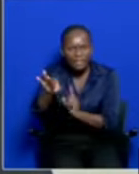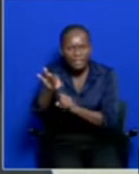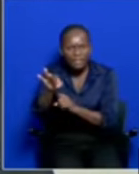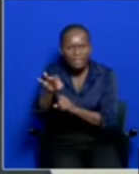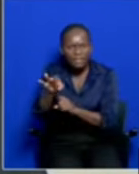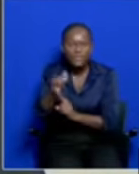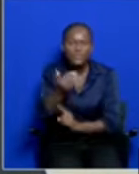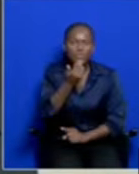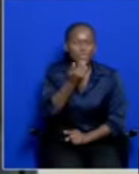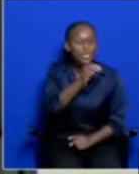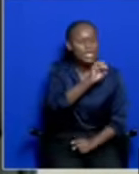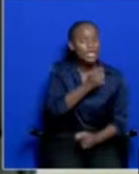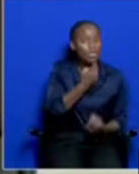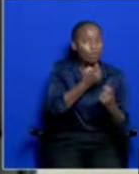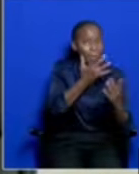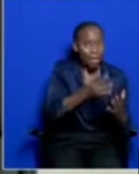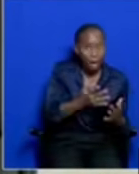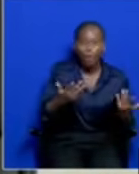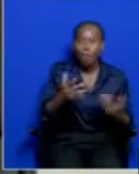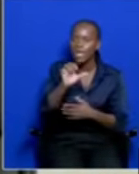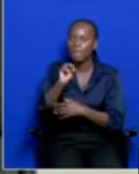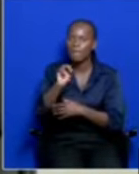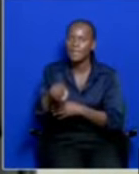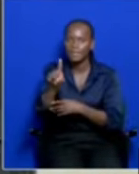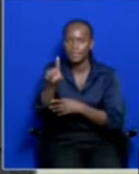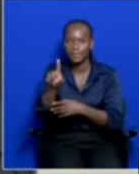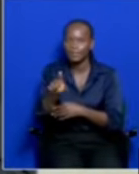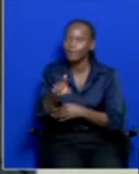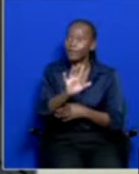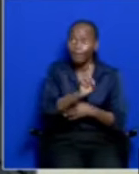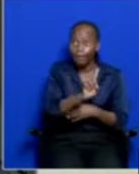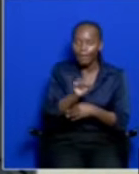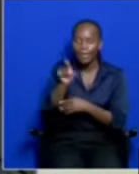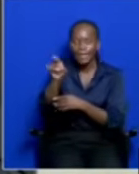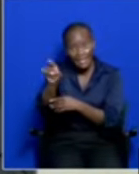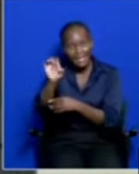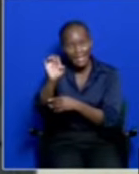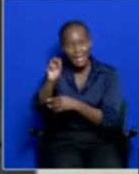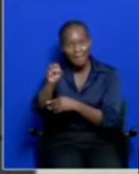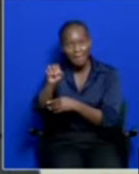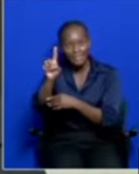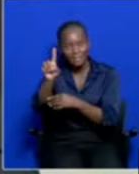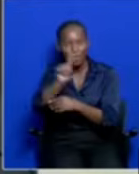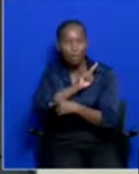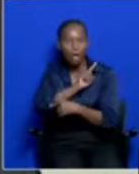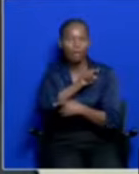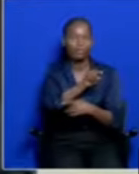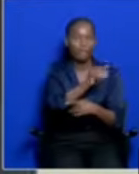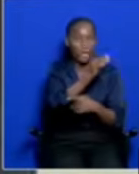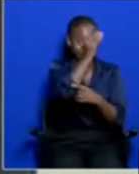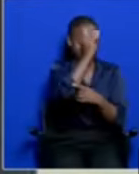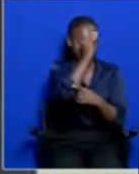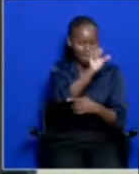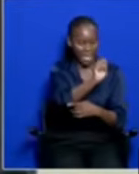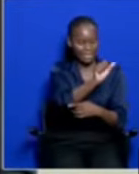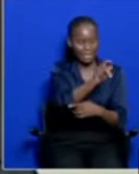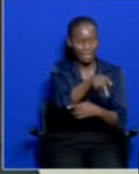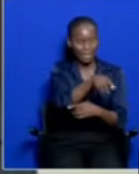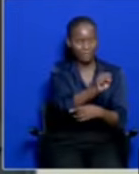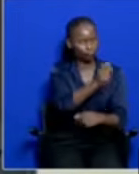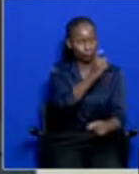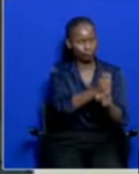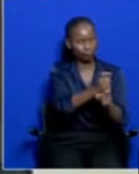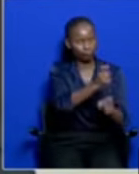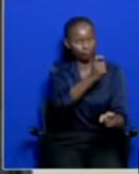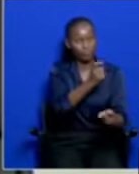EMPD because the SAPS in the first place refused to open the case for the complainant for